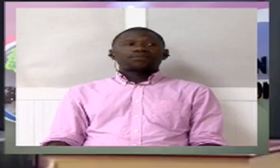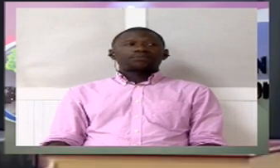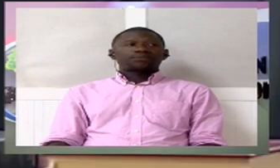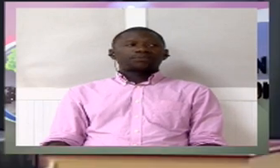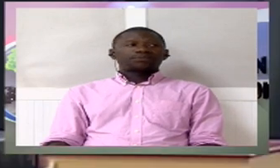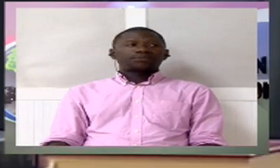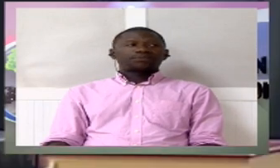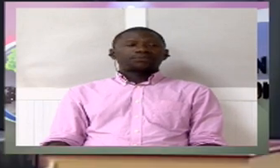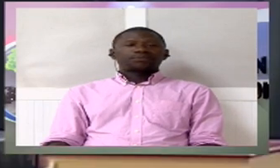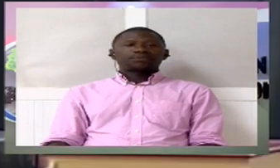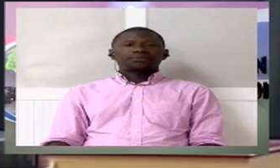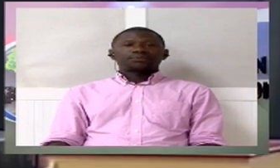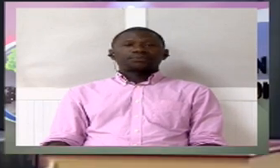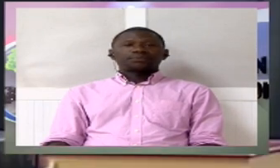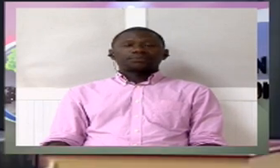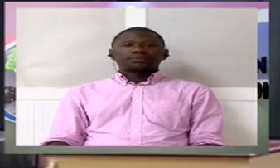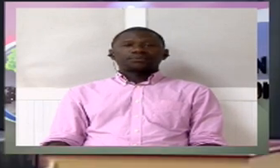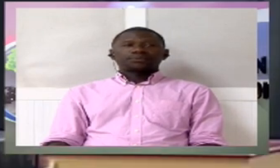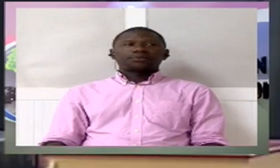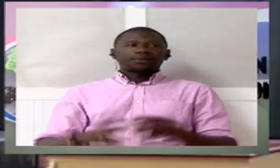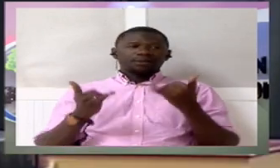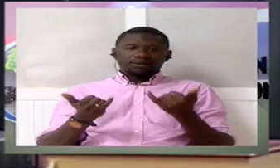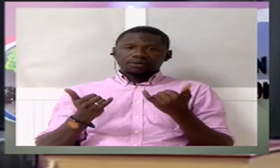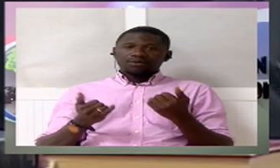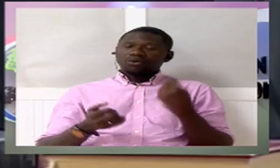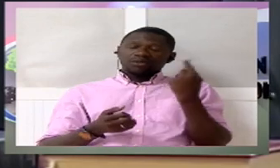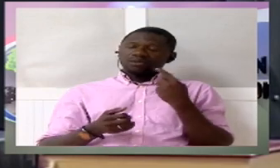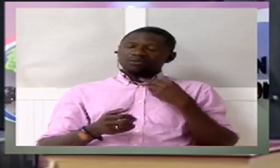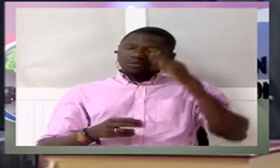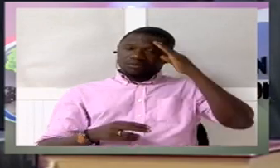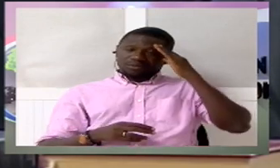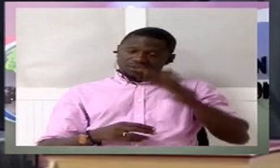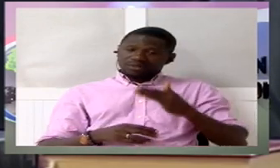Time for tenturo kerek. Now, except to thank.